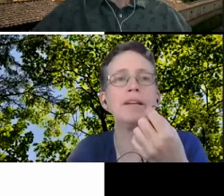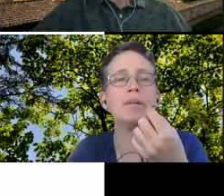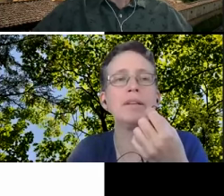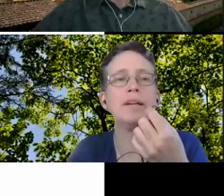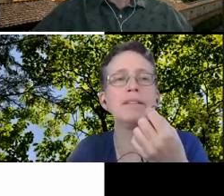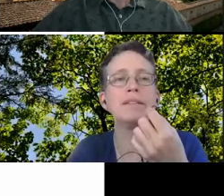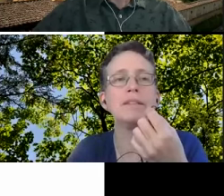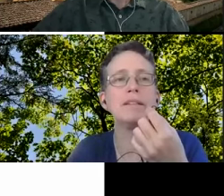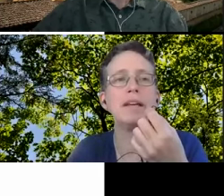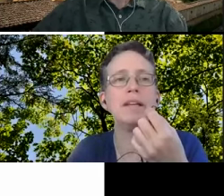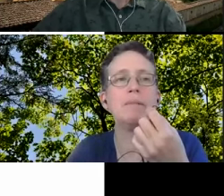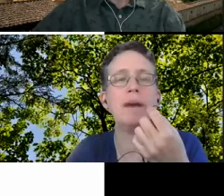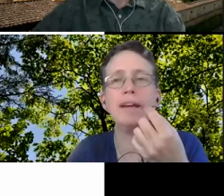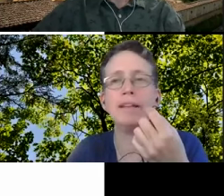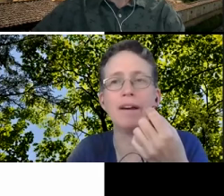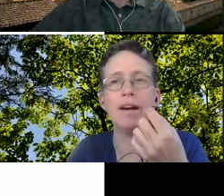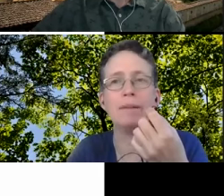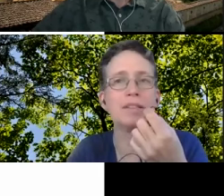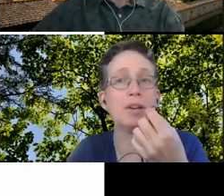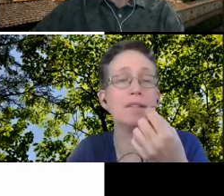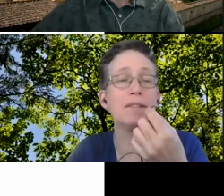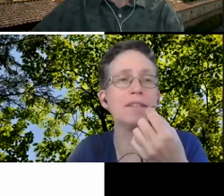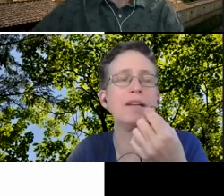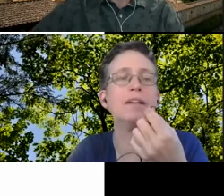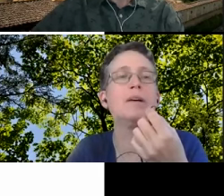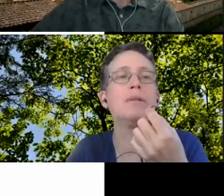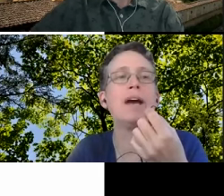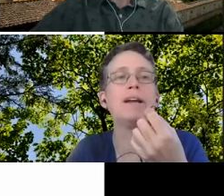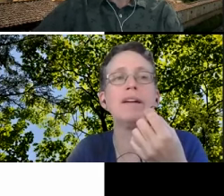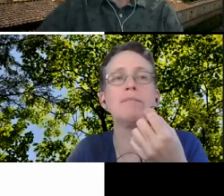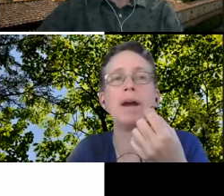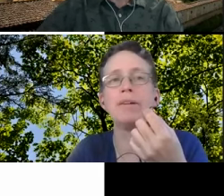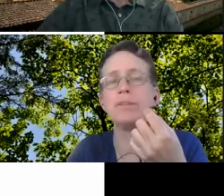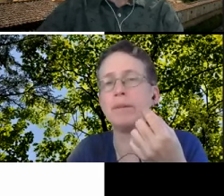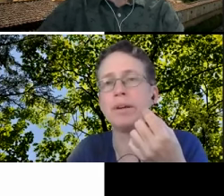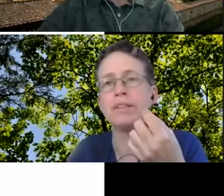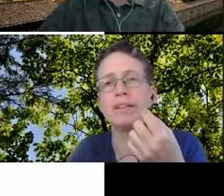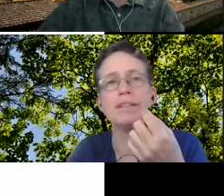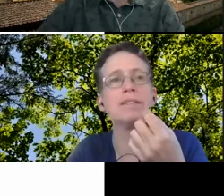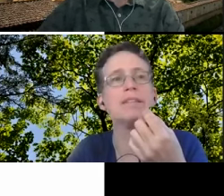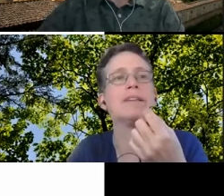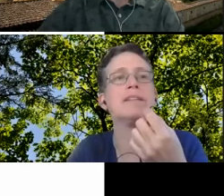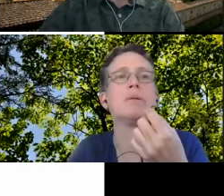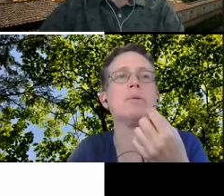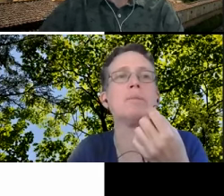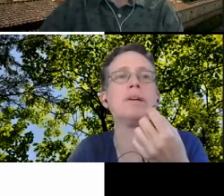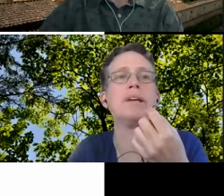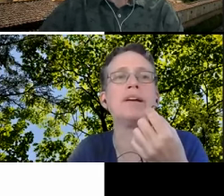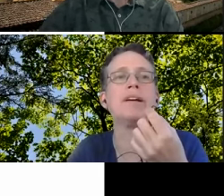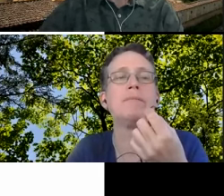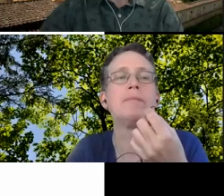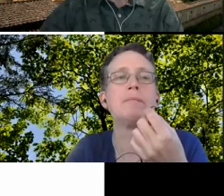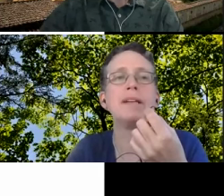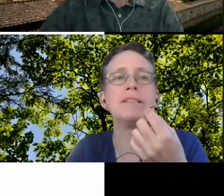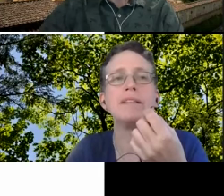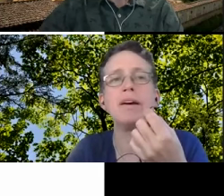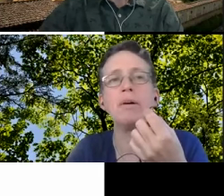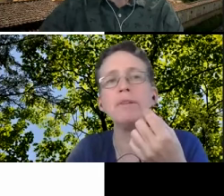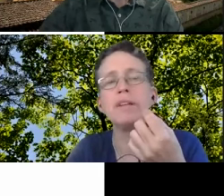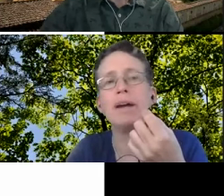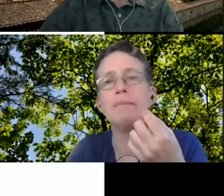you know, things back in time at the start of the study, we had a lot of migratory birds like this yellow warbler here. But